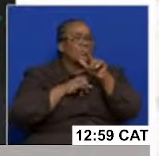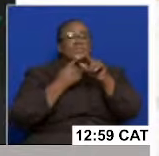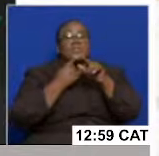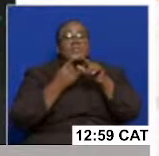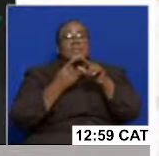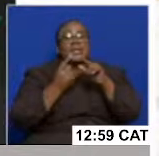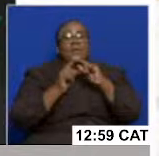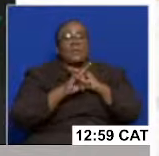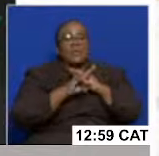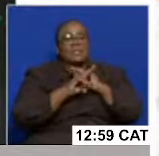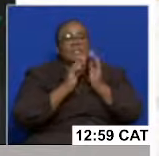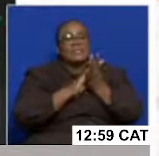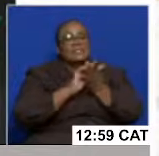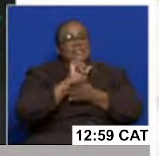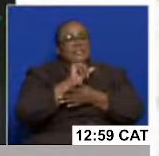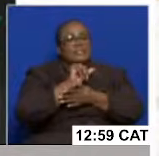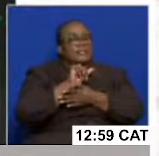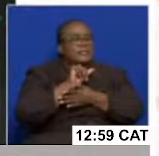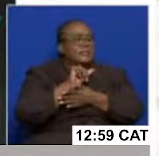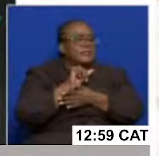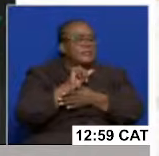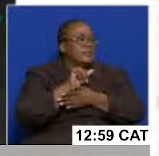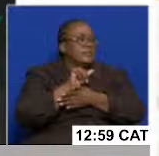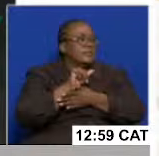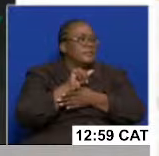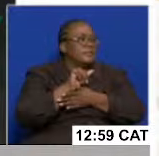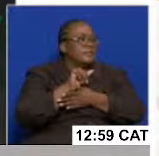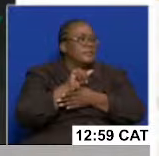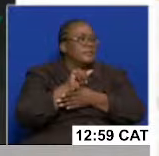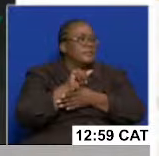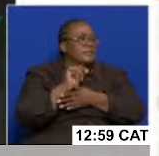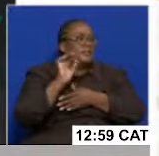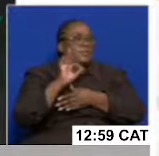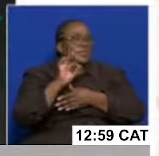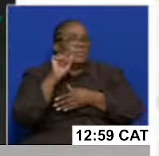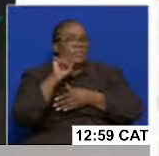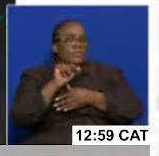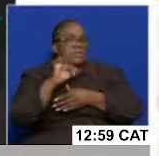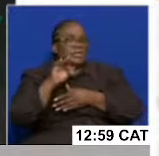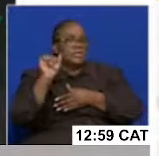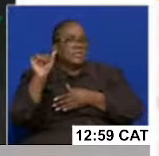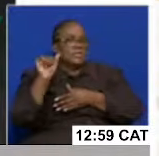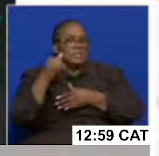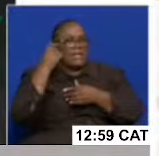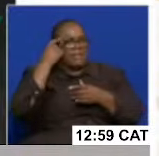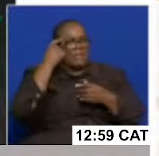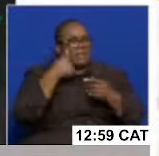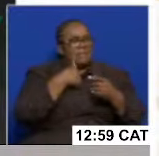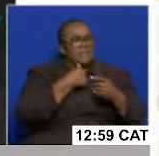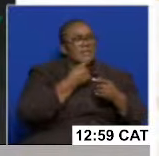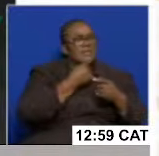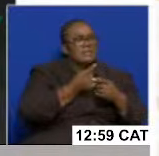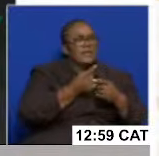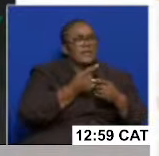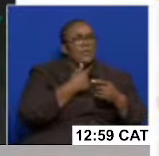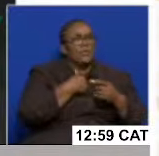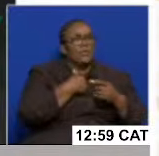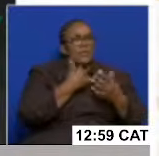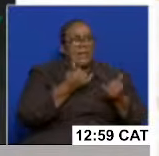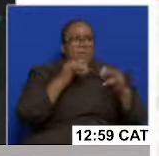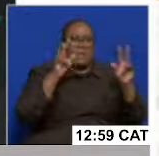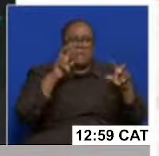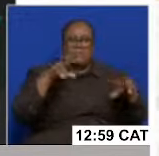I'm on load shedding, babes. Thank you, Witness K. Chair, can I propose, it's almost 1